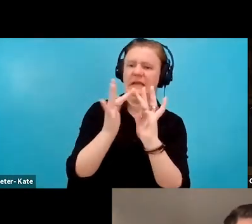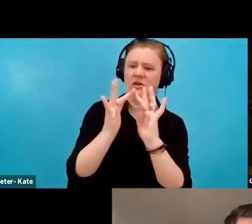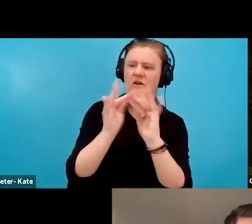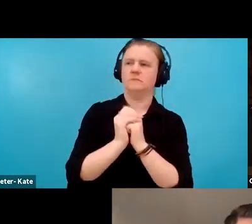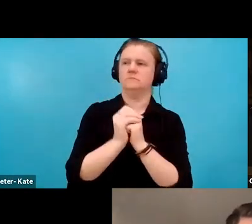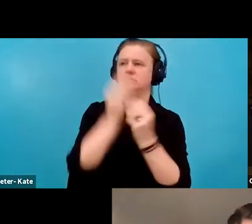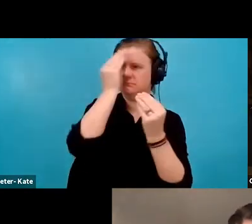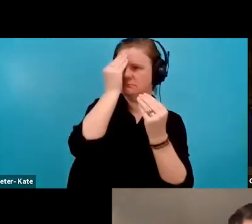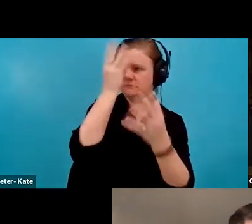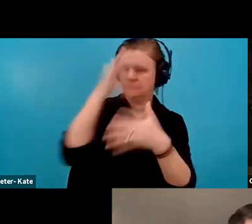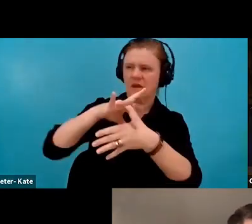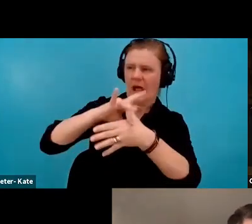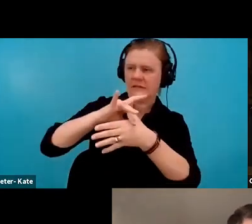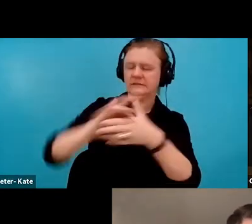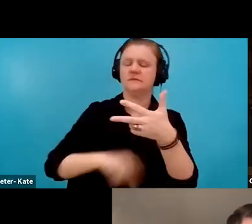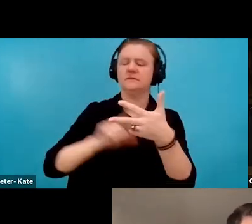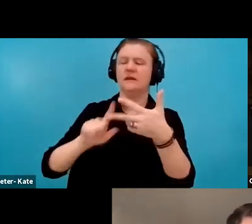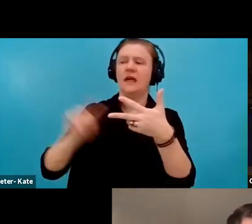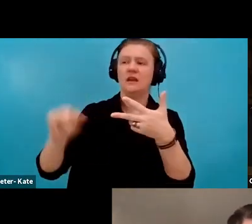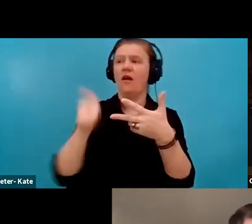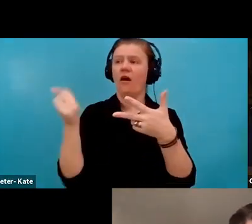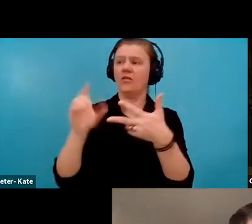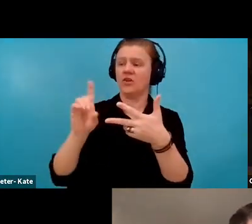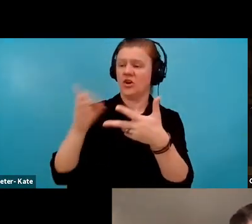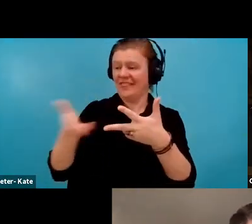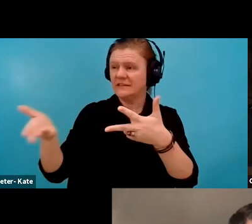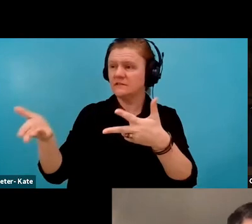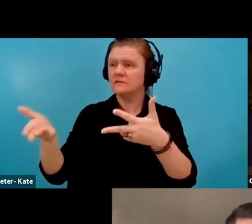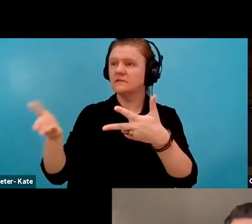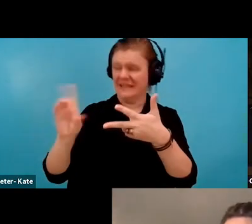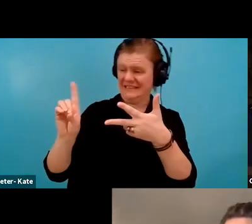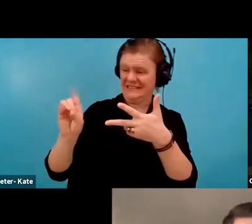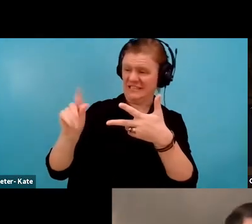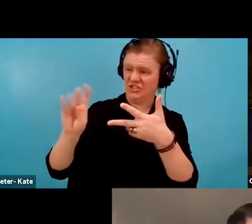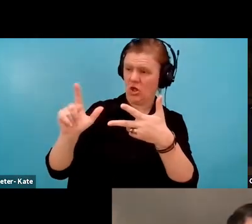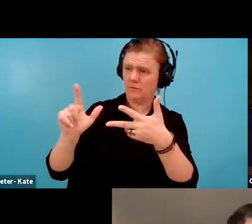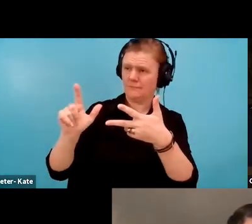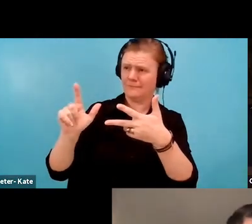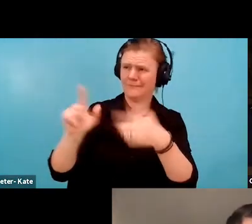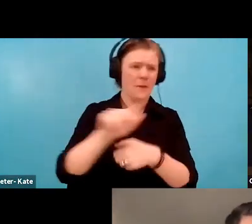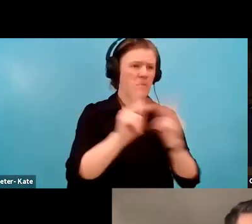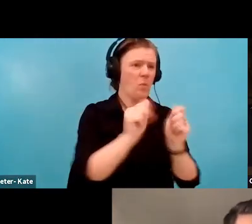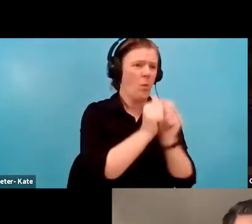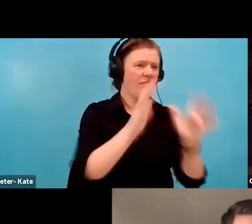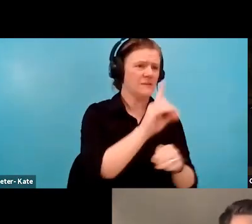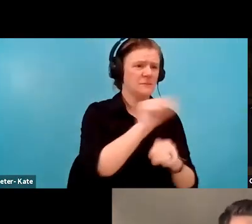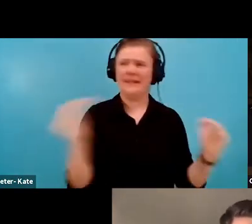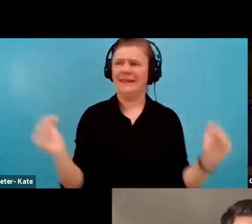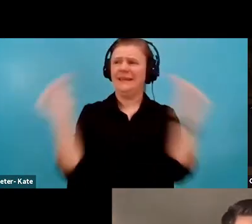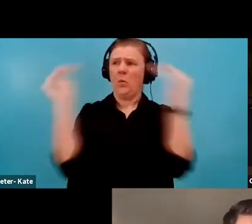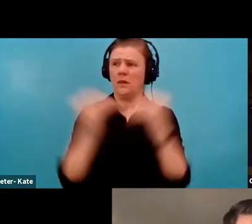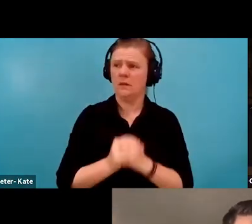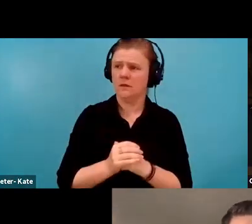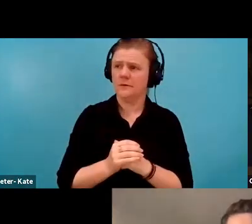and other digital products with the same successful outcome as those without disabilities. This awareness and commitment